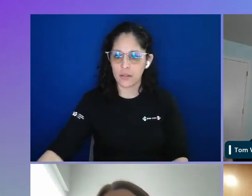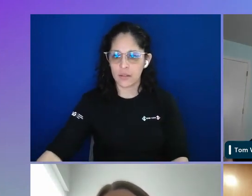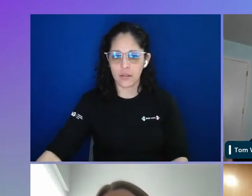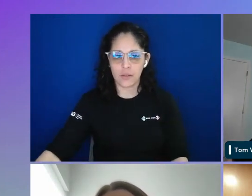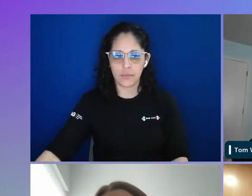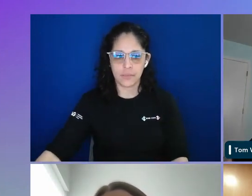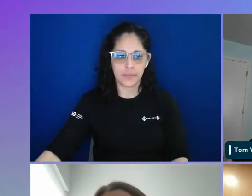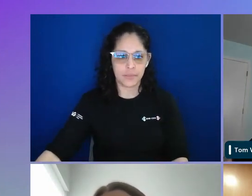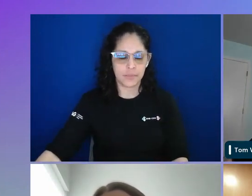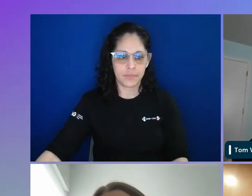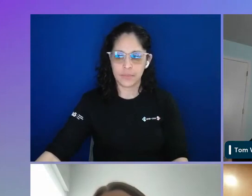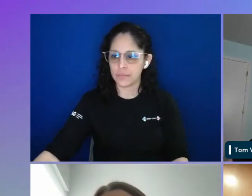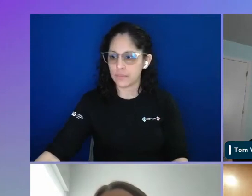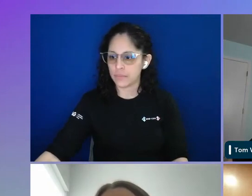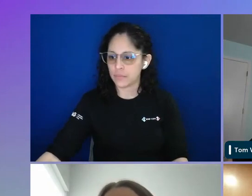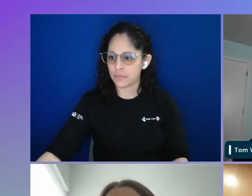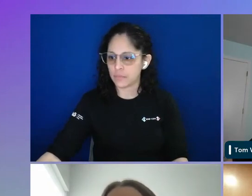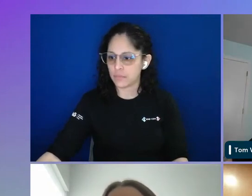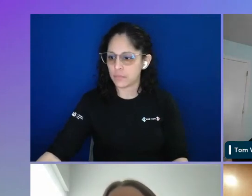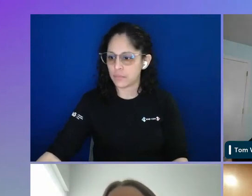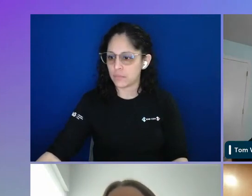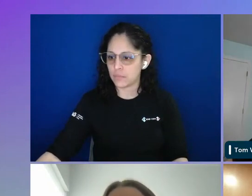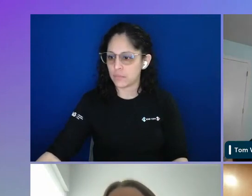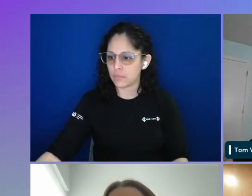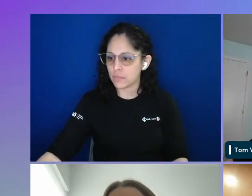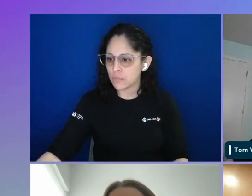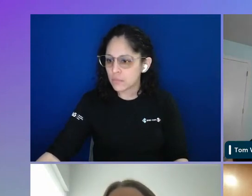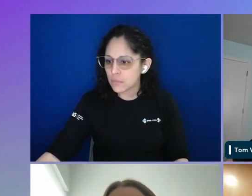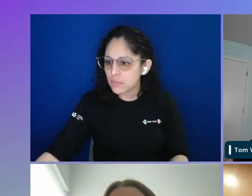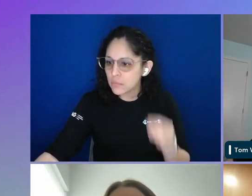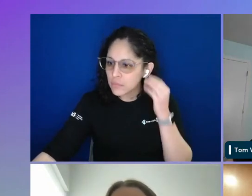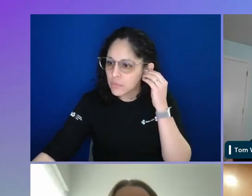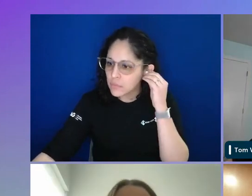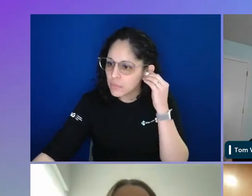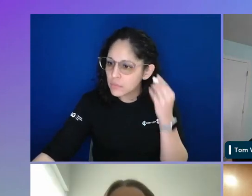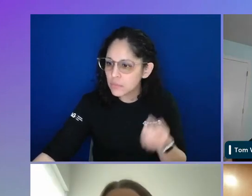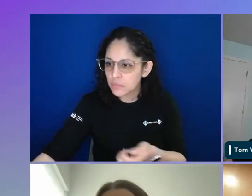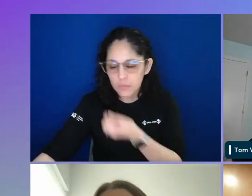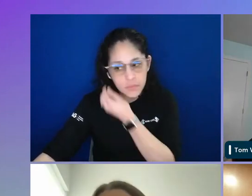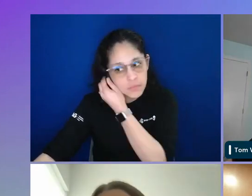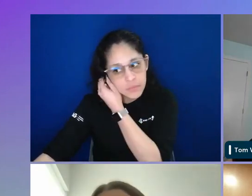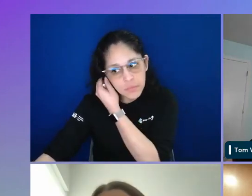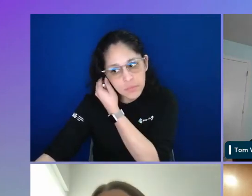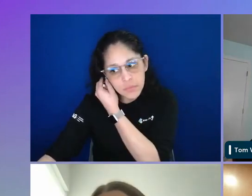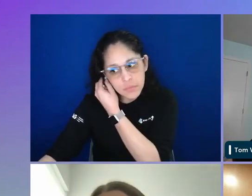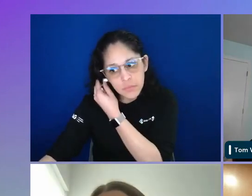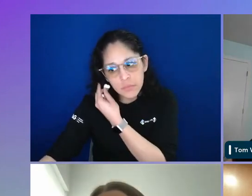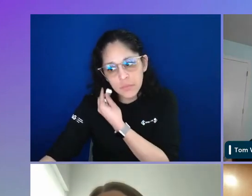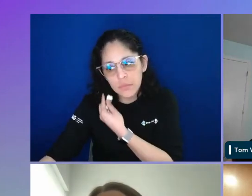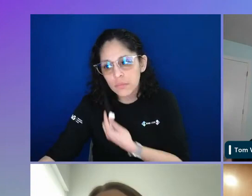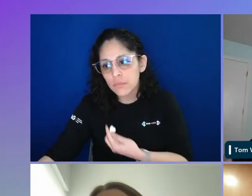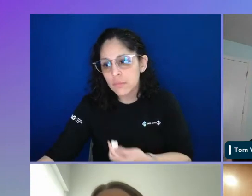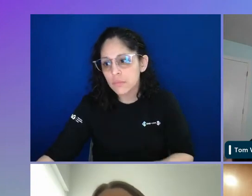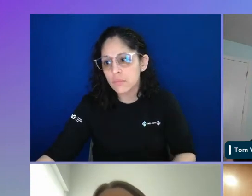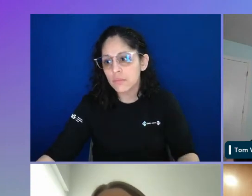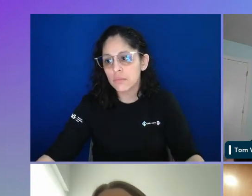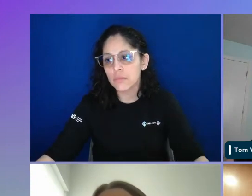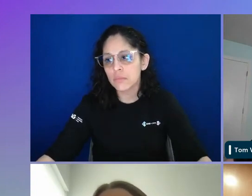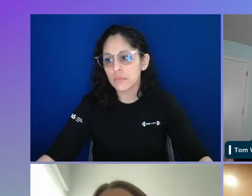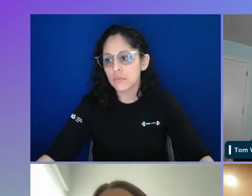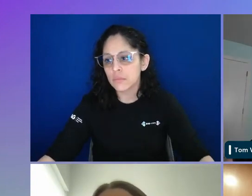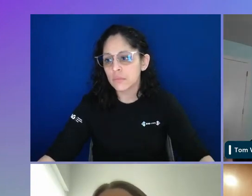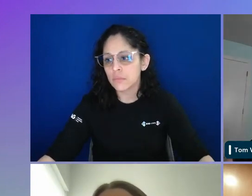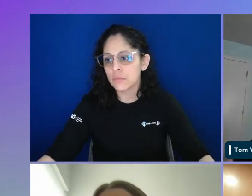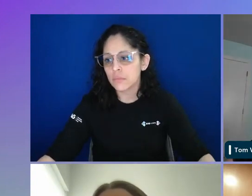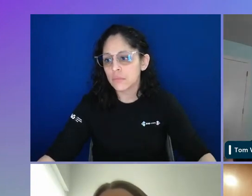but would you add anything, Emma? Yeah, I would also just add like a small tip that I learned after every